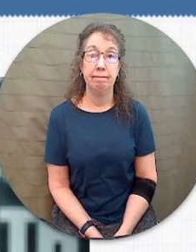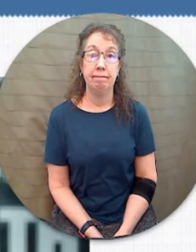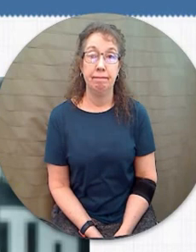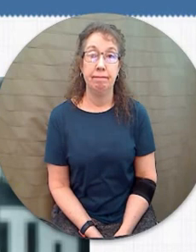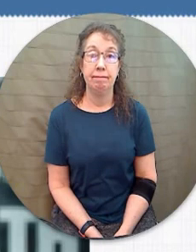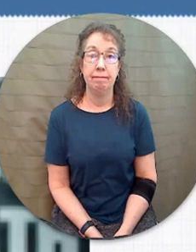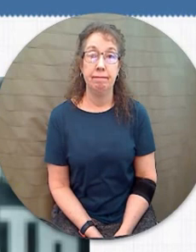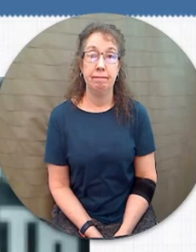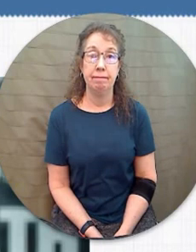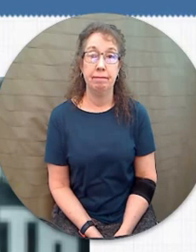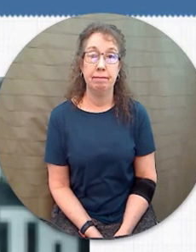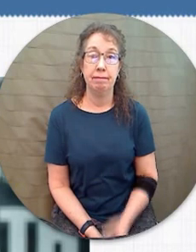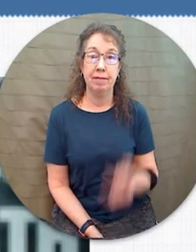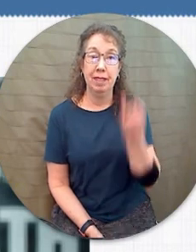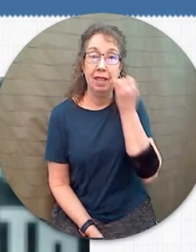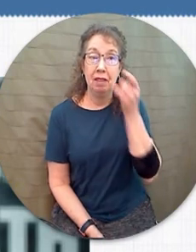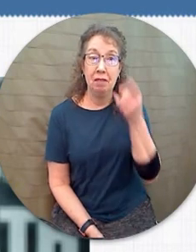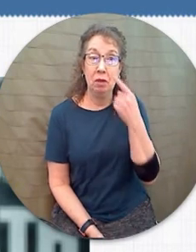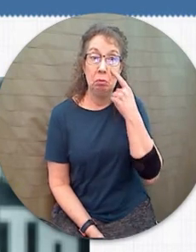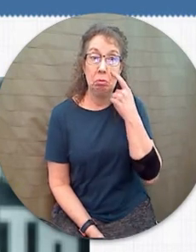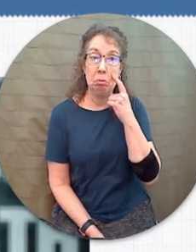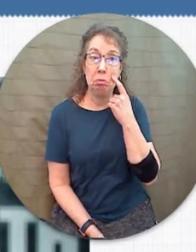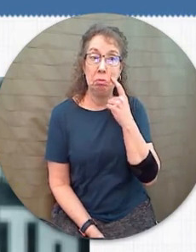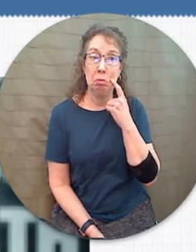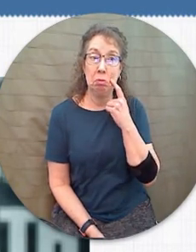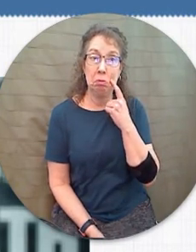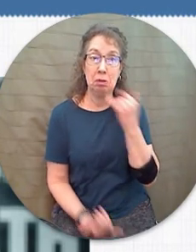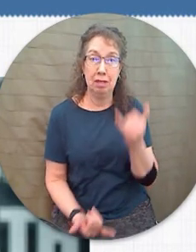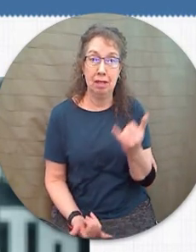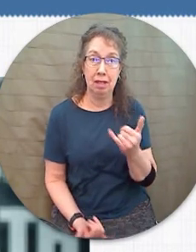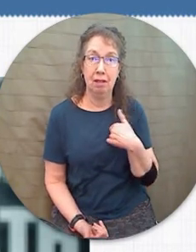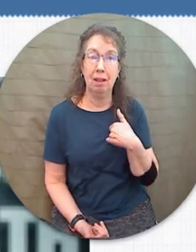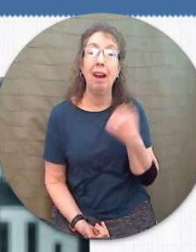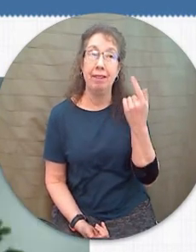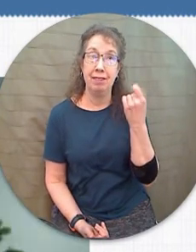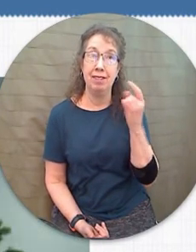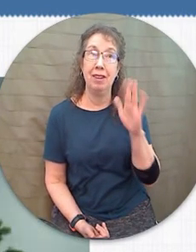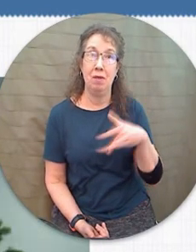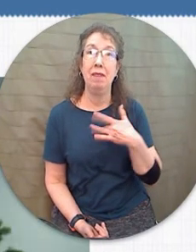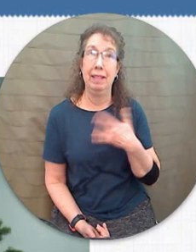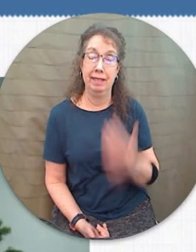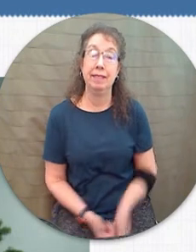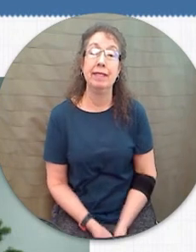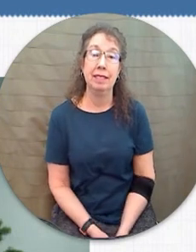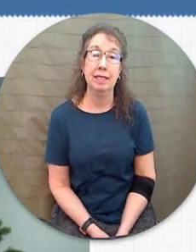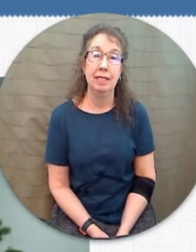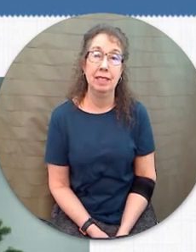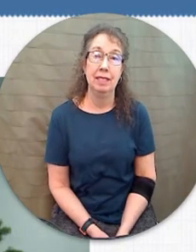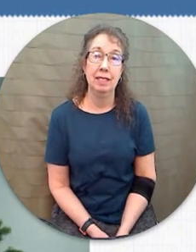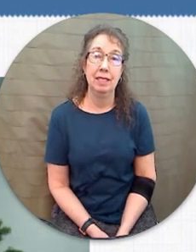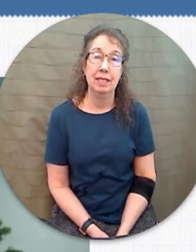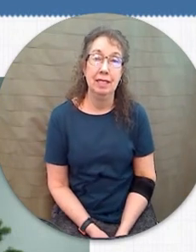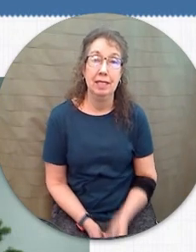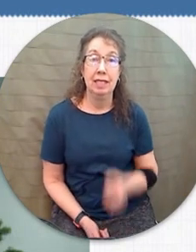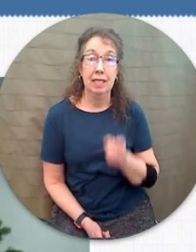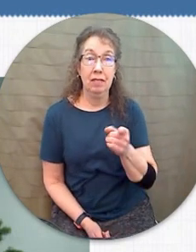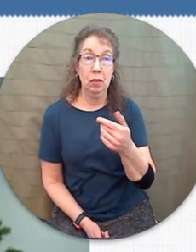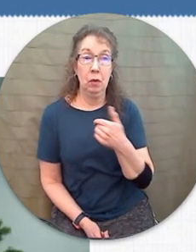If a small tear is rolling down your cheek right now, I feel you. I feel your pain. If you have an